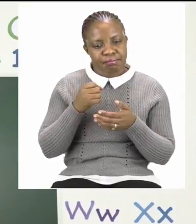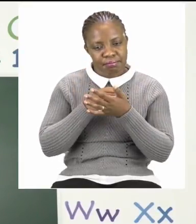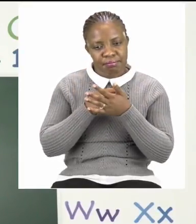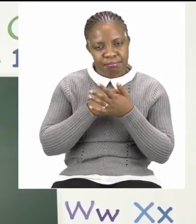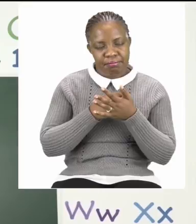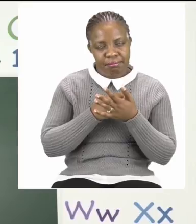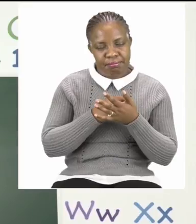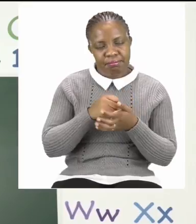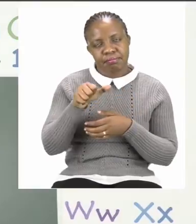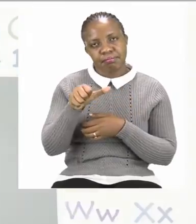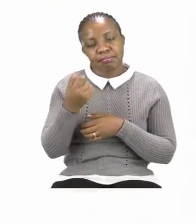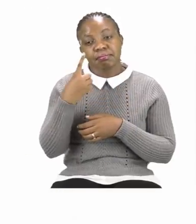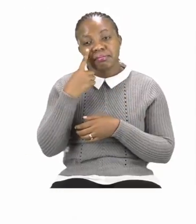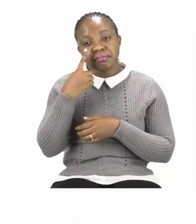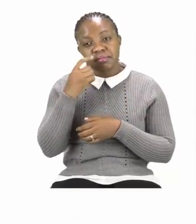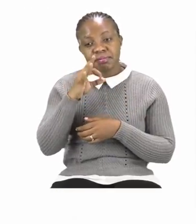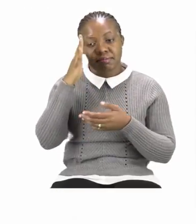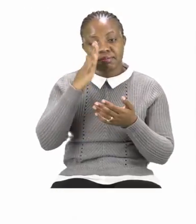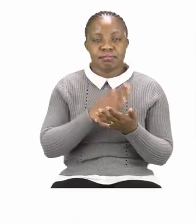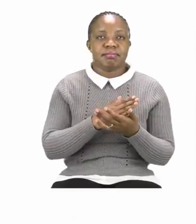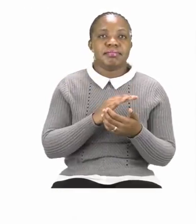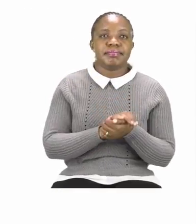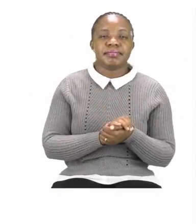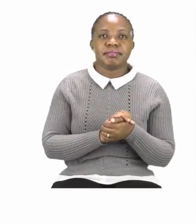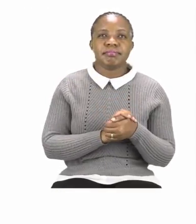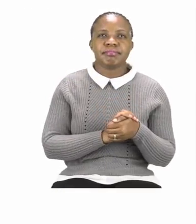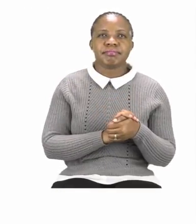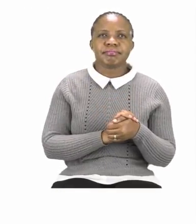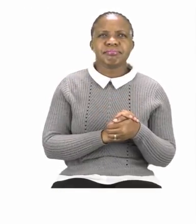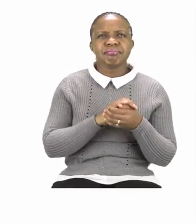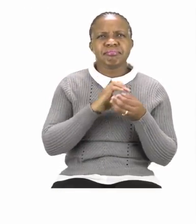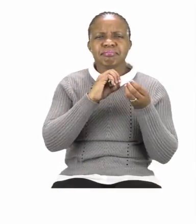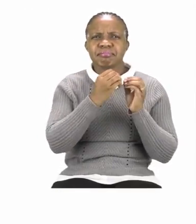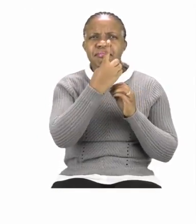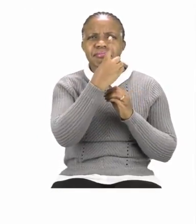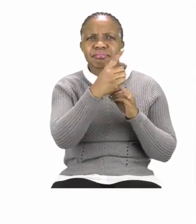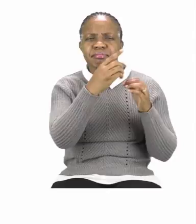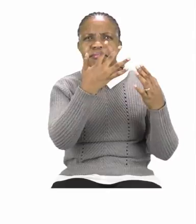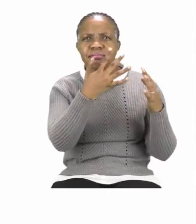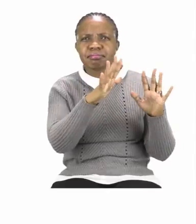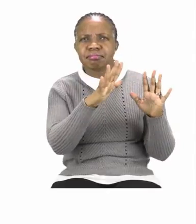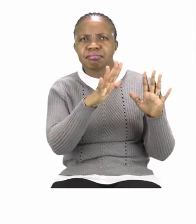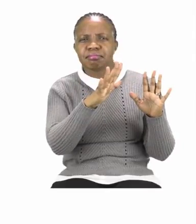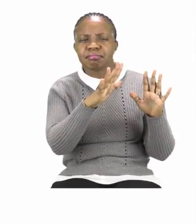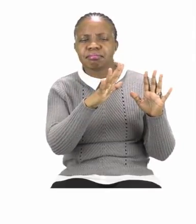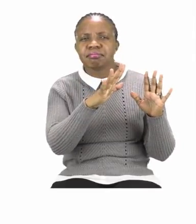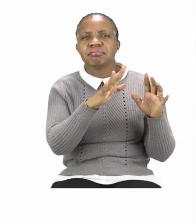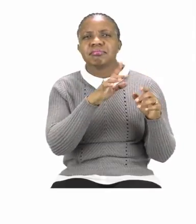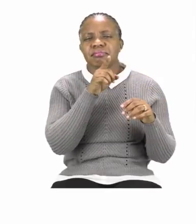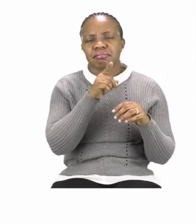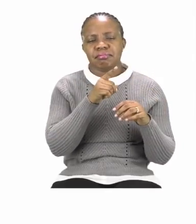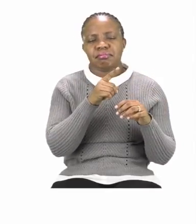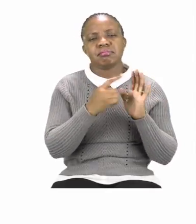back into our exercise. Now we have done number 1 to show you that you need to